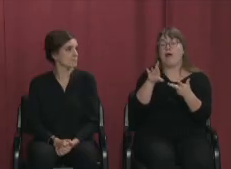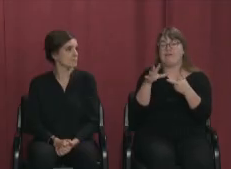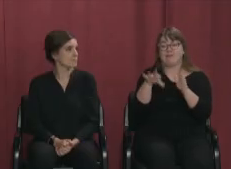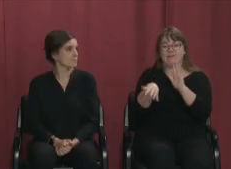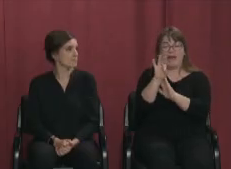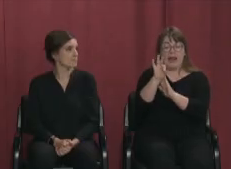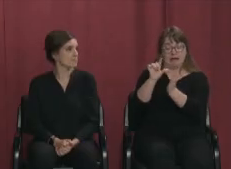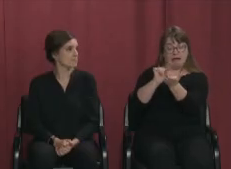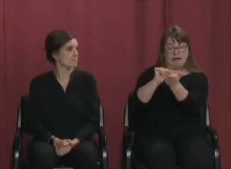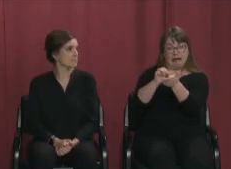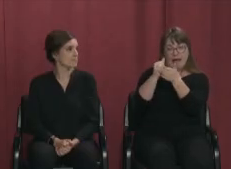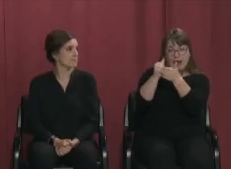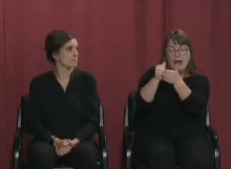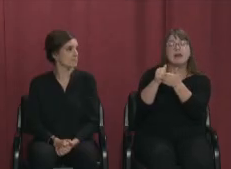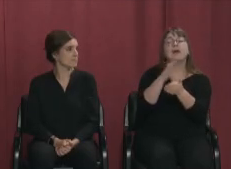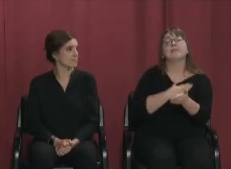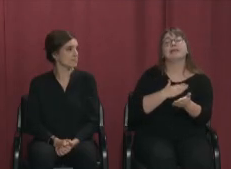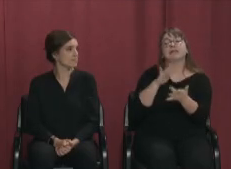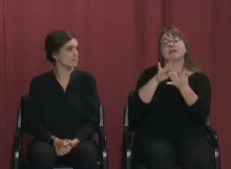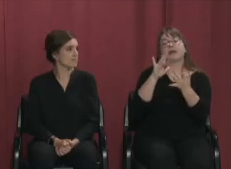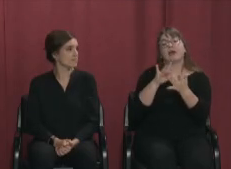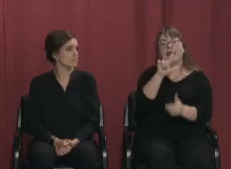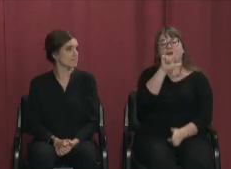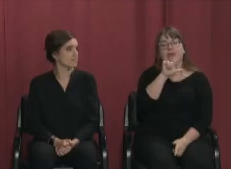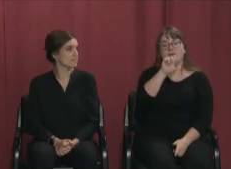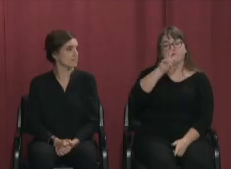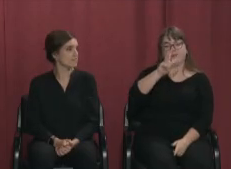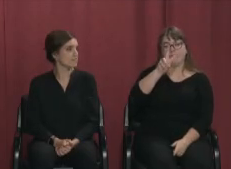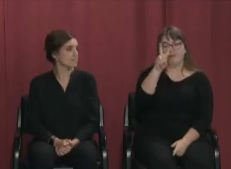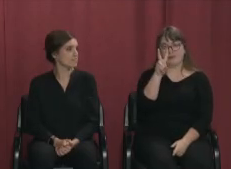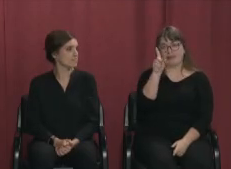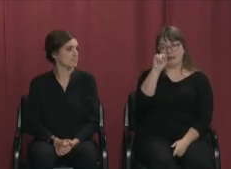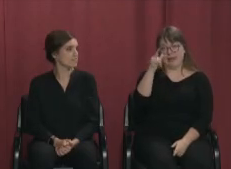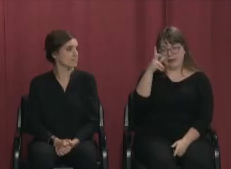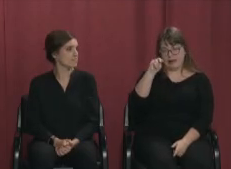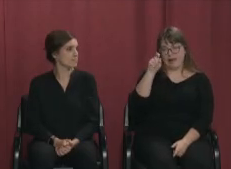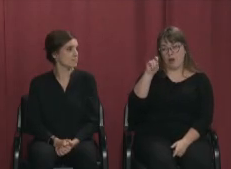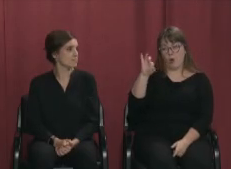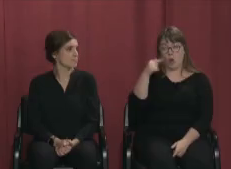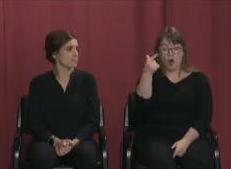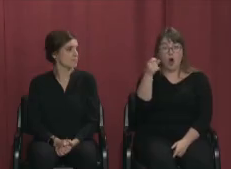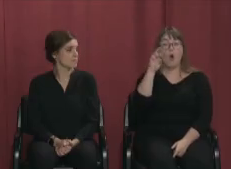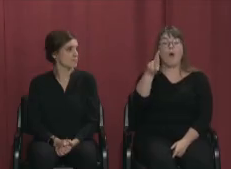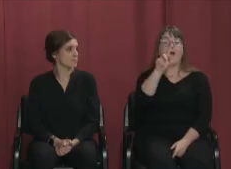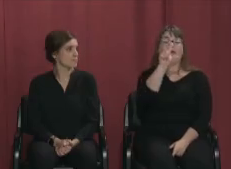guide, please contact the League at lwvdayton.org or